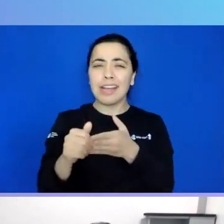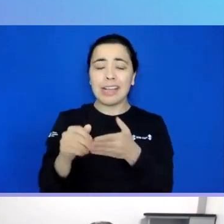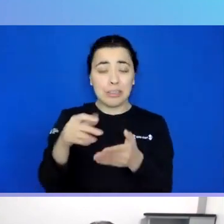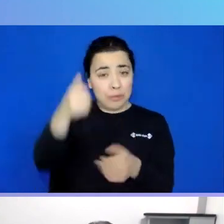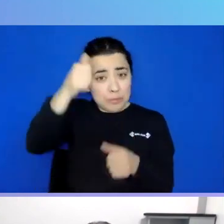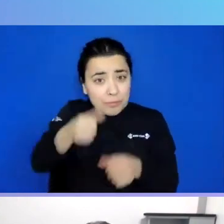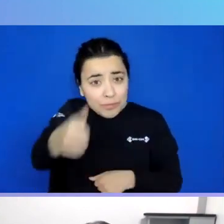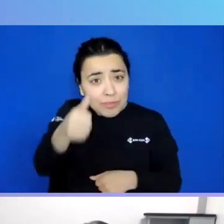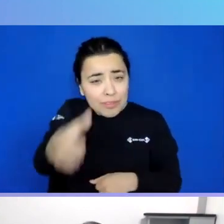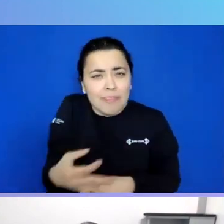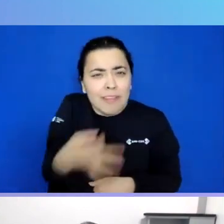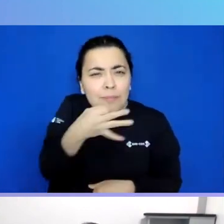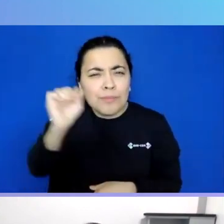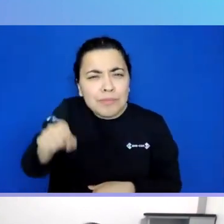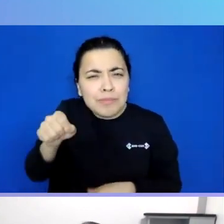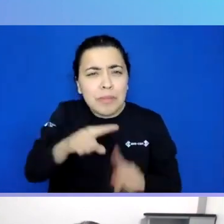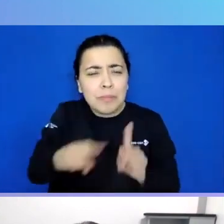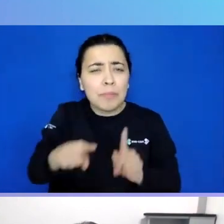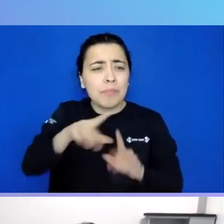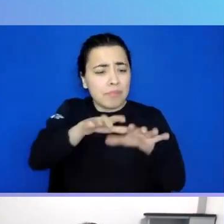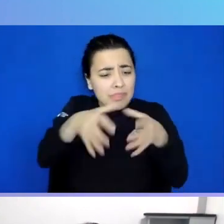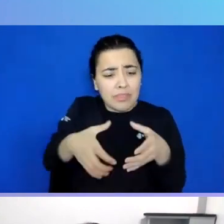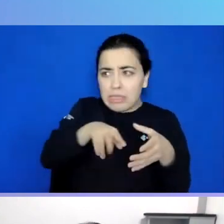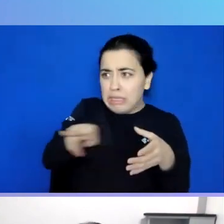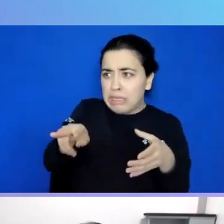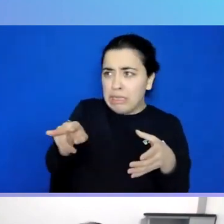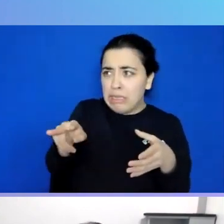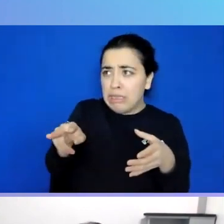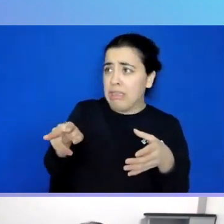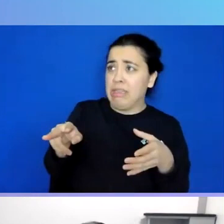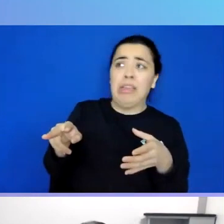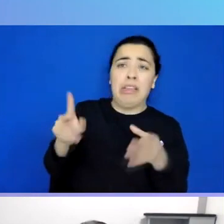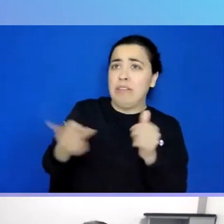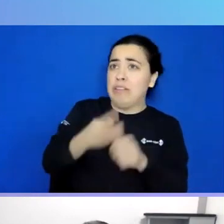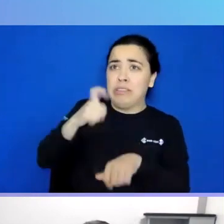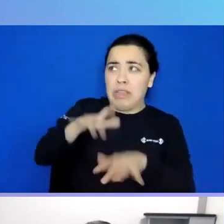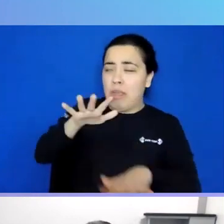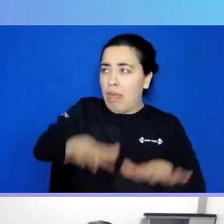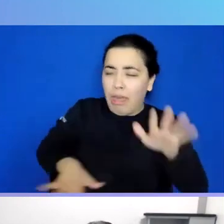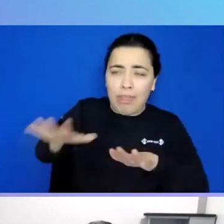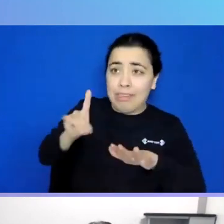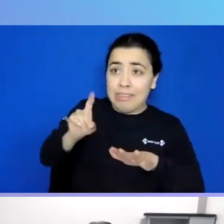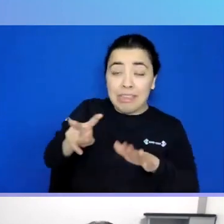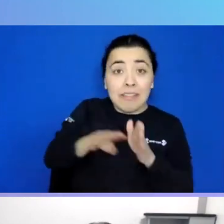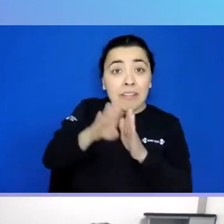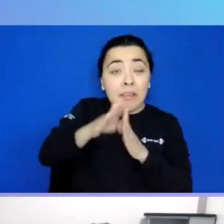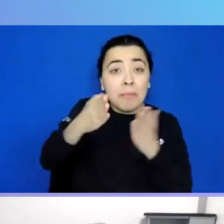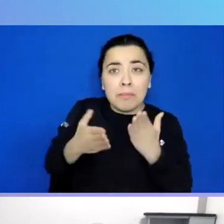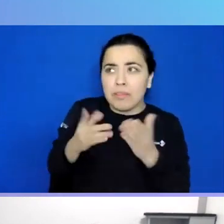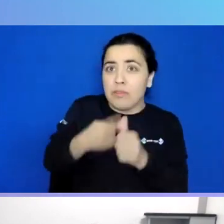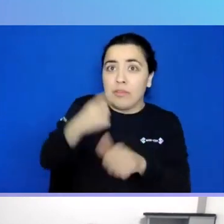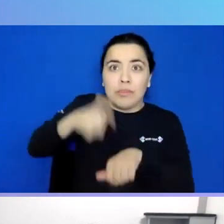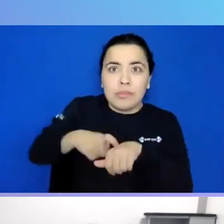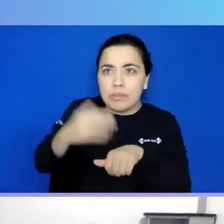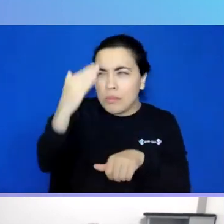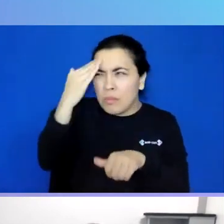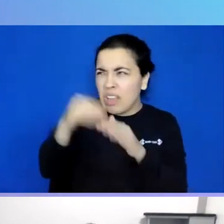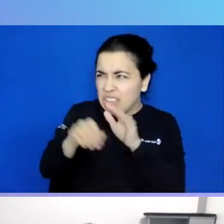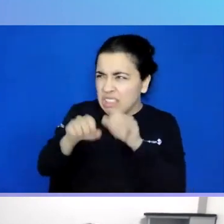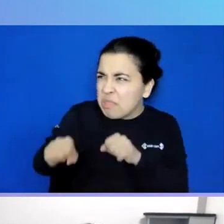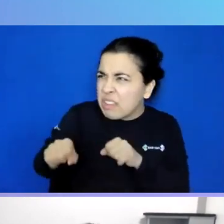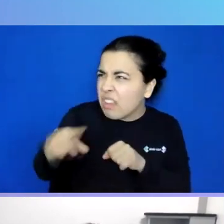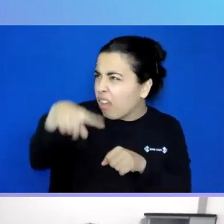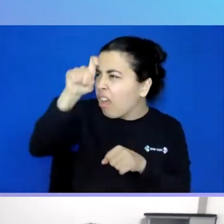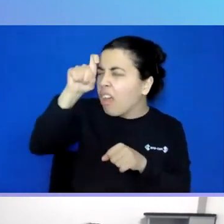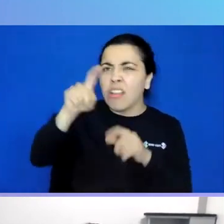expert in it, but they've never seen it before. This might be the first time that the devs have ever heard of accessibility. Screen readers are going to be new.